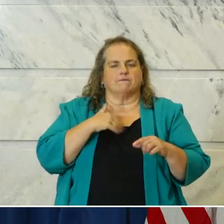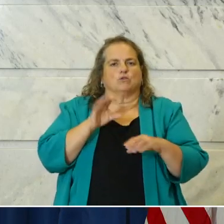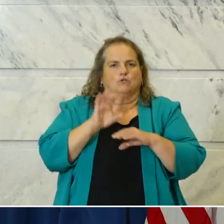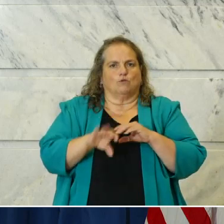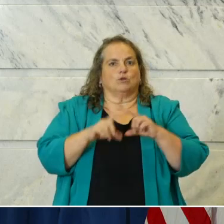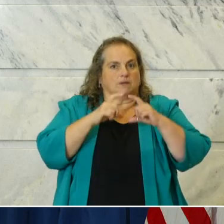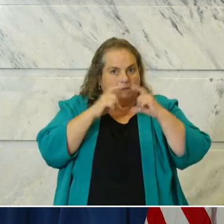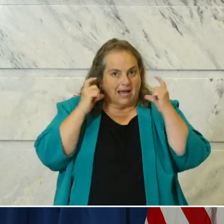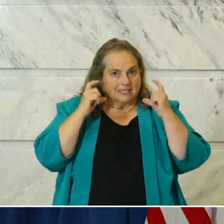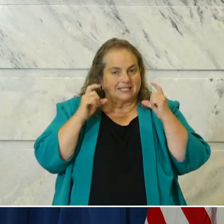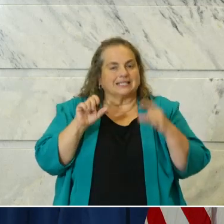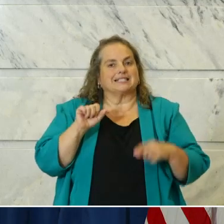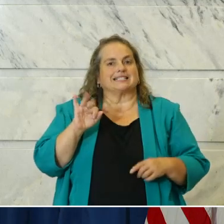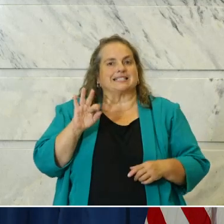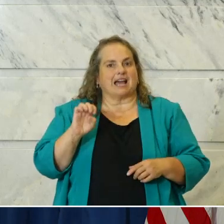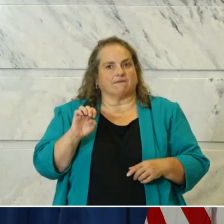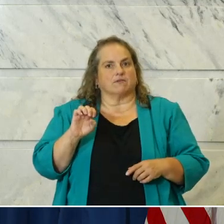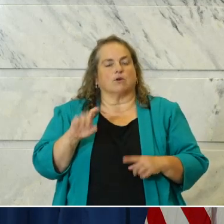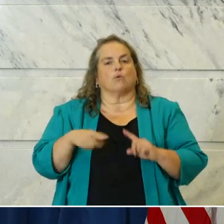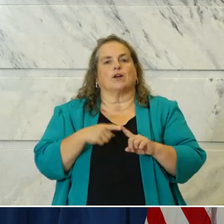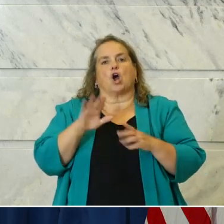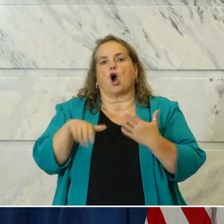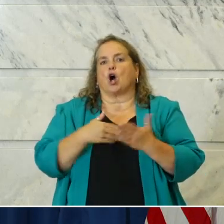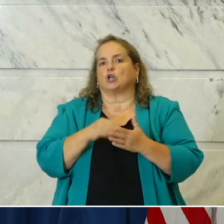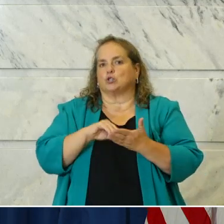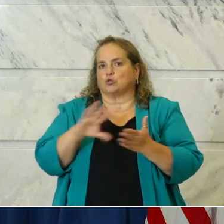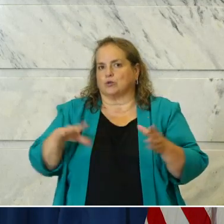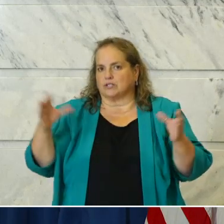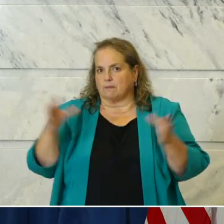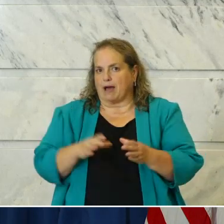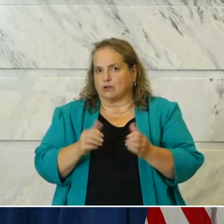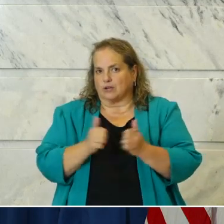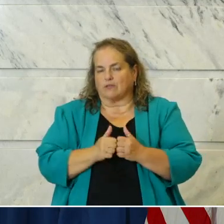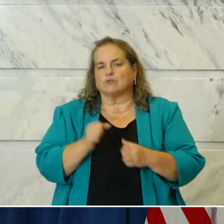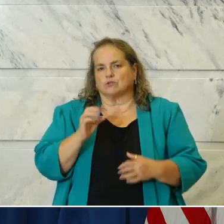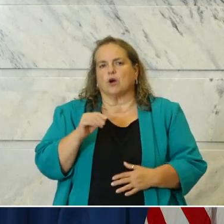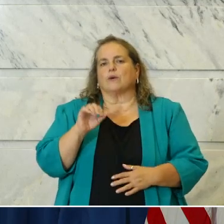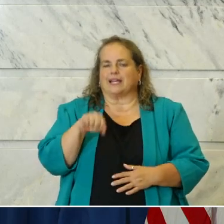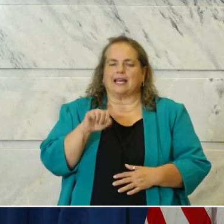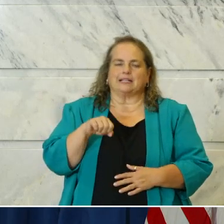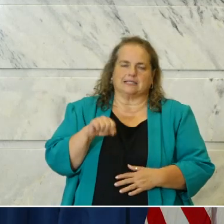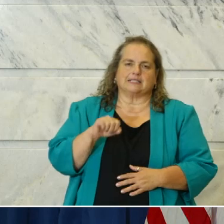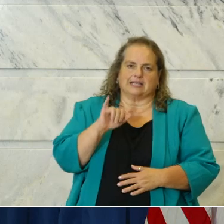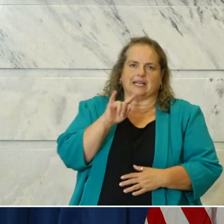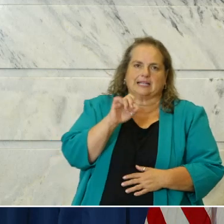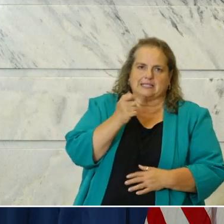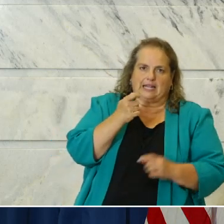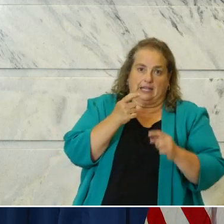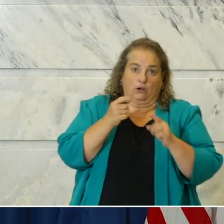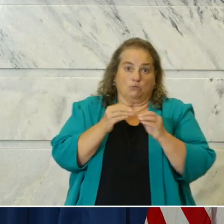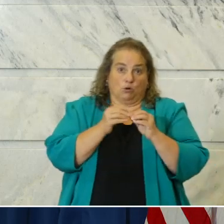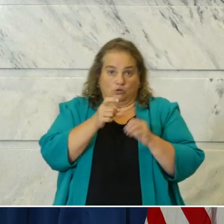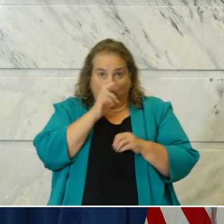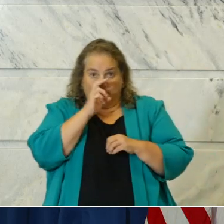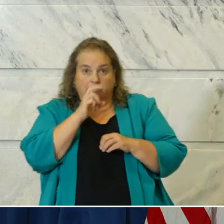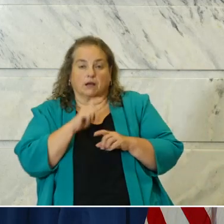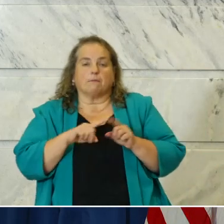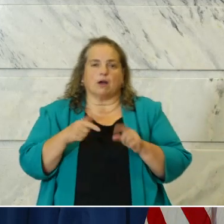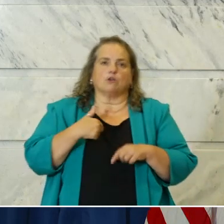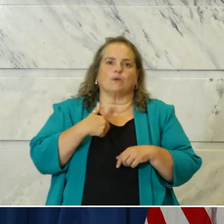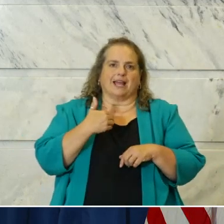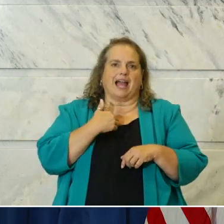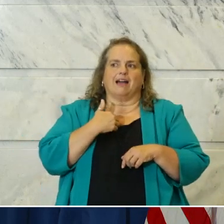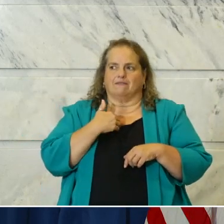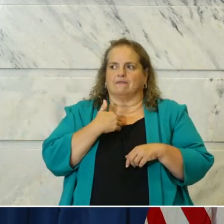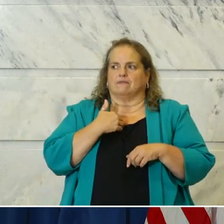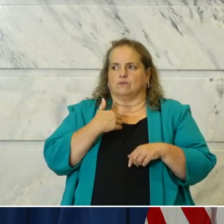safer, especially when all of our students come back in. So yes, it's a little more stringent, but we got to